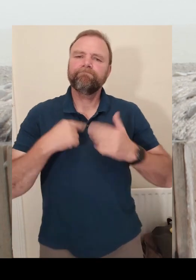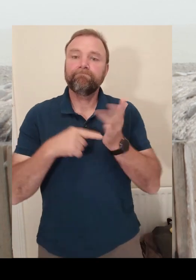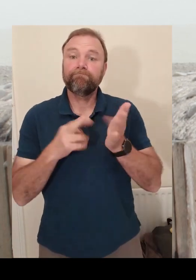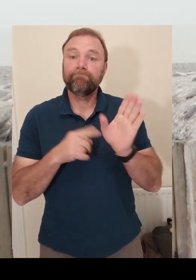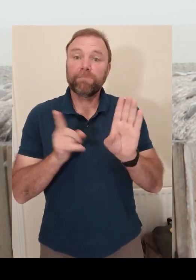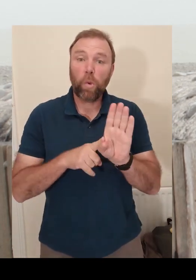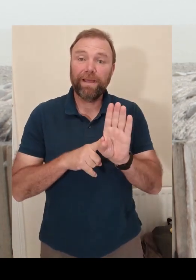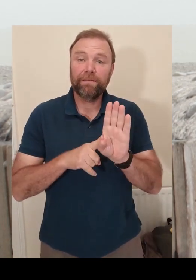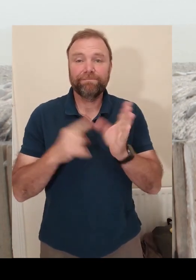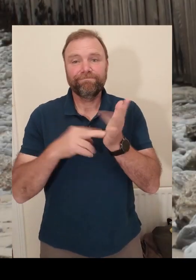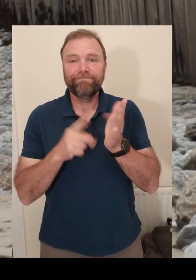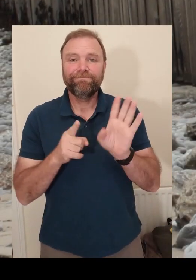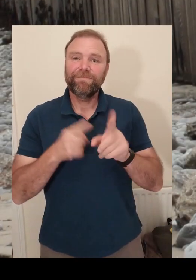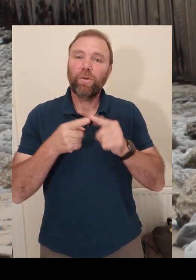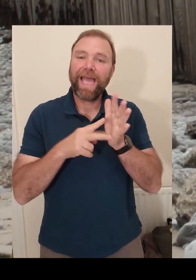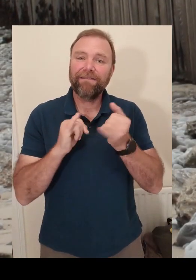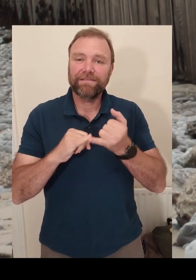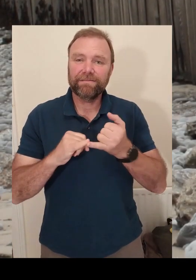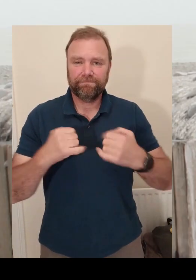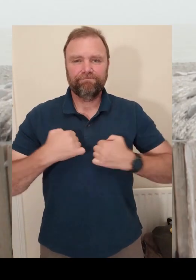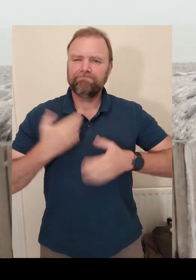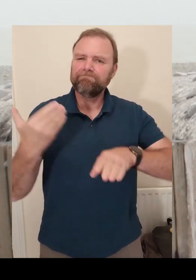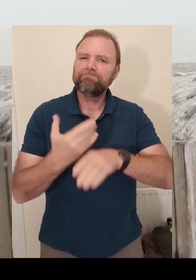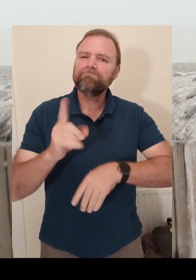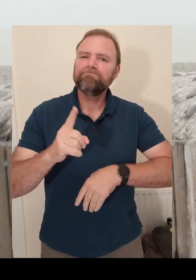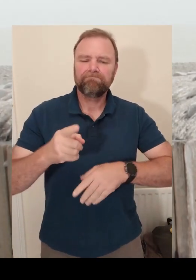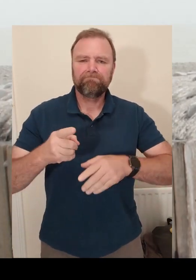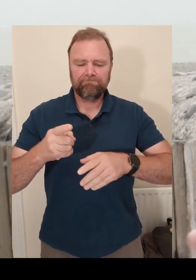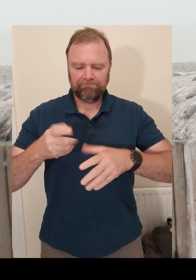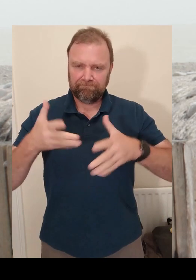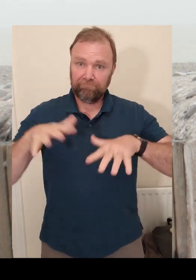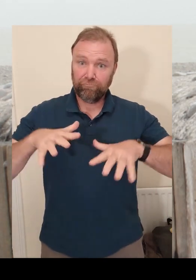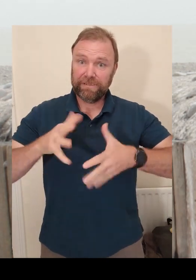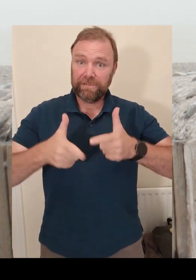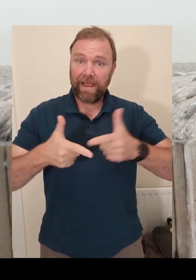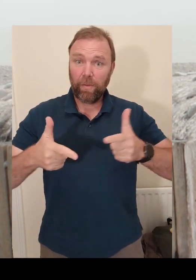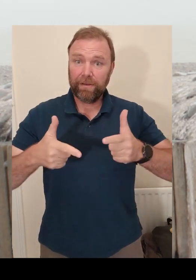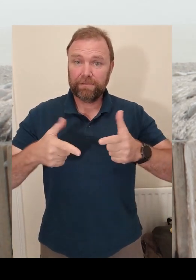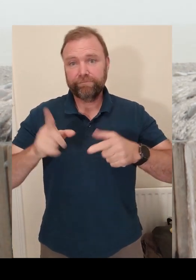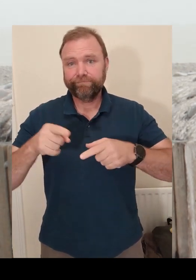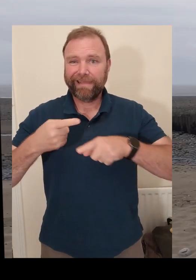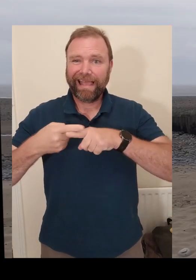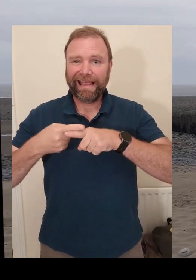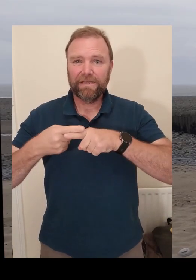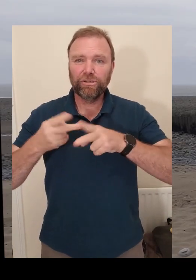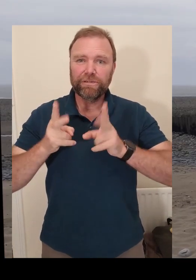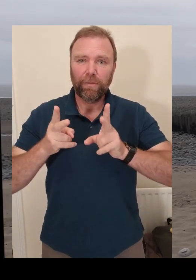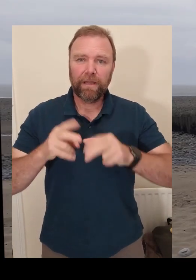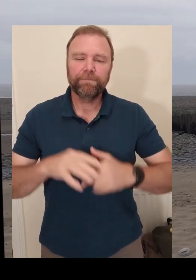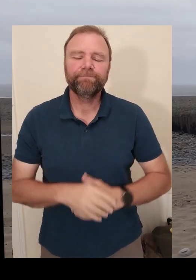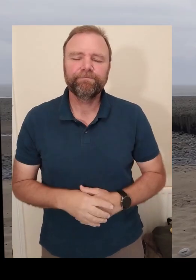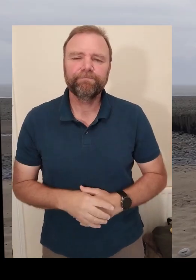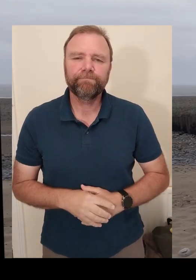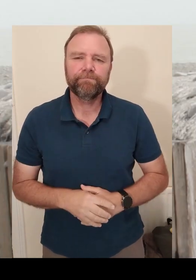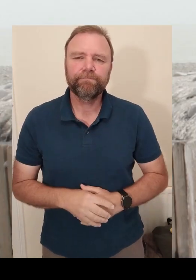So I'm Tony Evans, and my job is a British Sign Language stroke English interpreter.